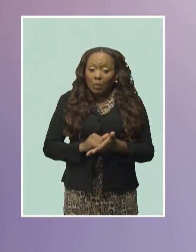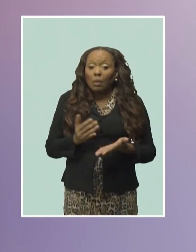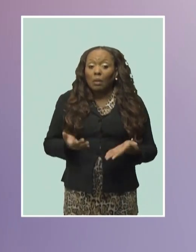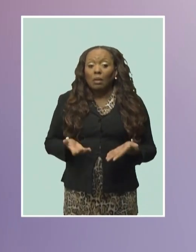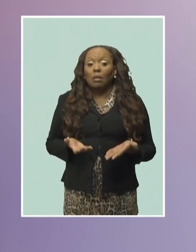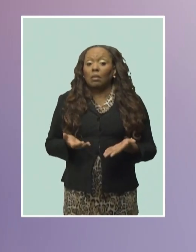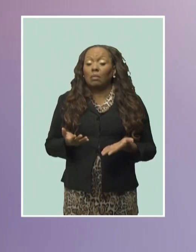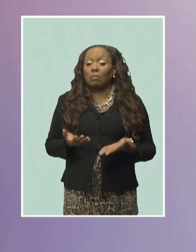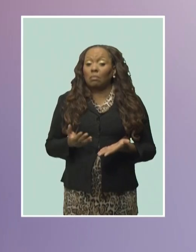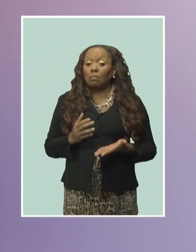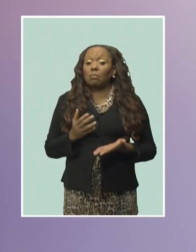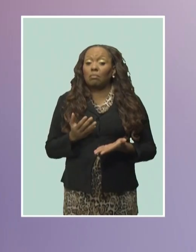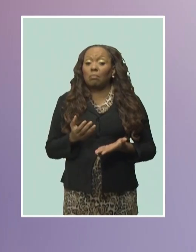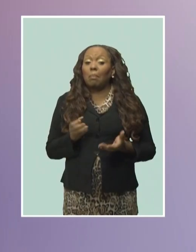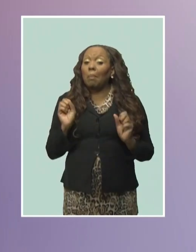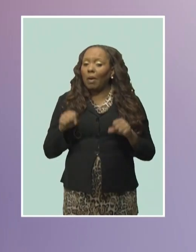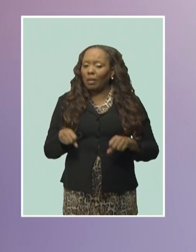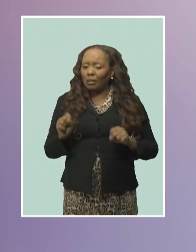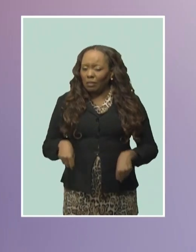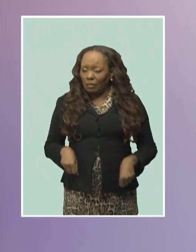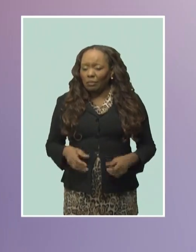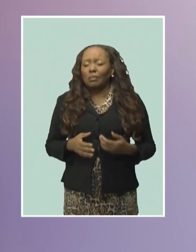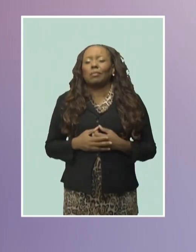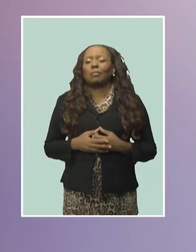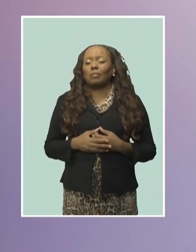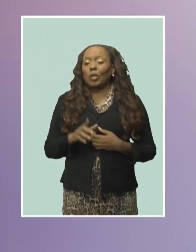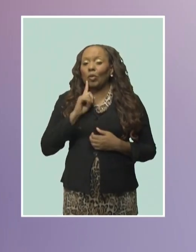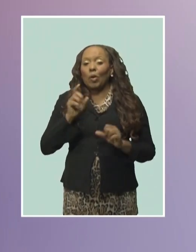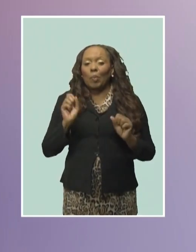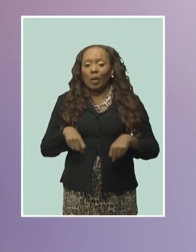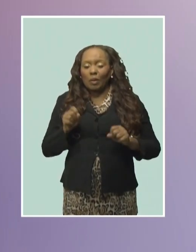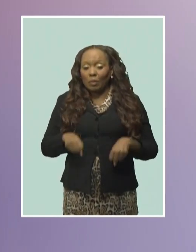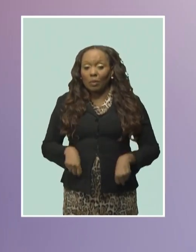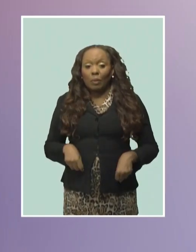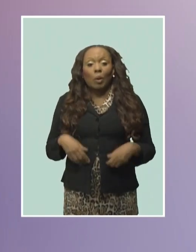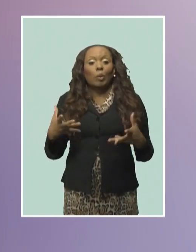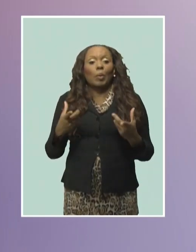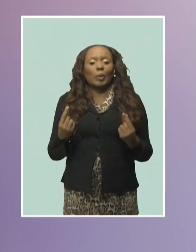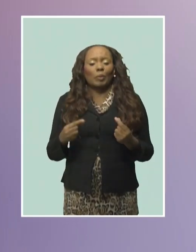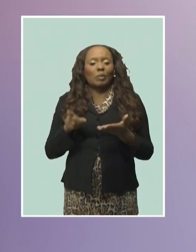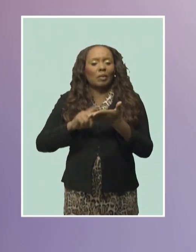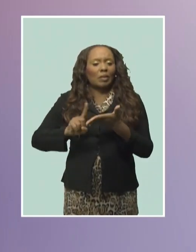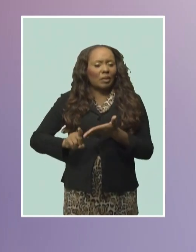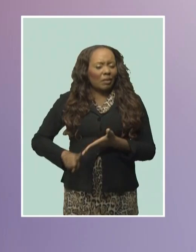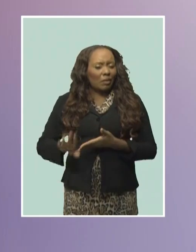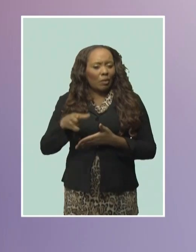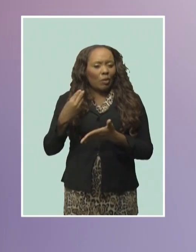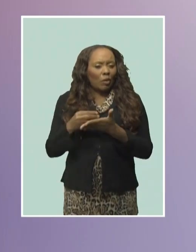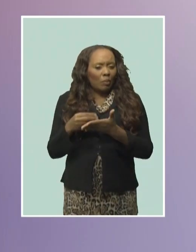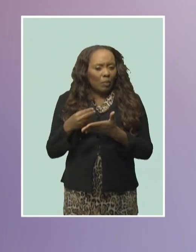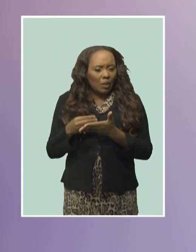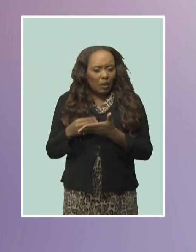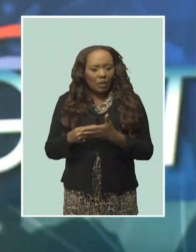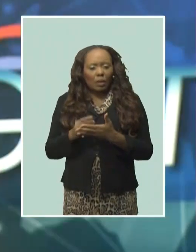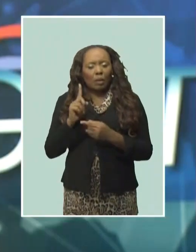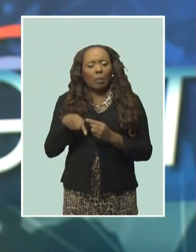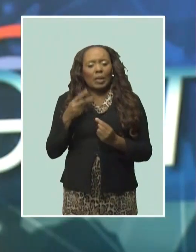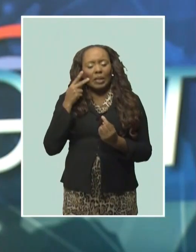counterfeit. It is therefore encouraging the public to continue to check their money using the security features incorporated on